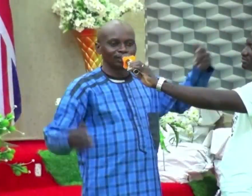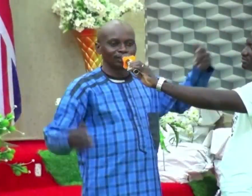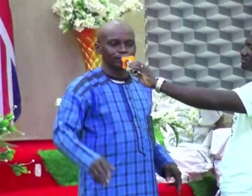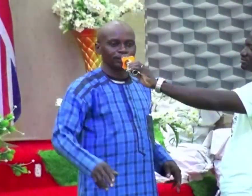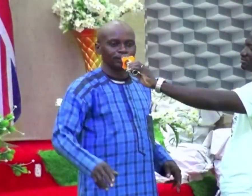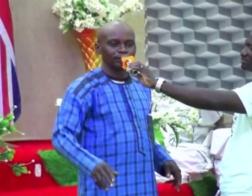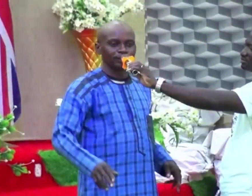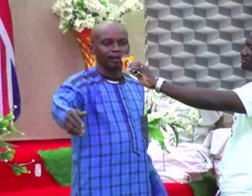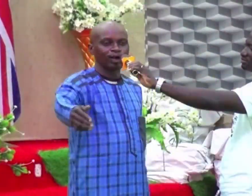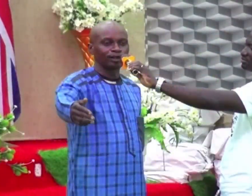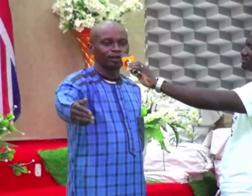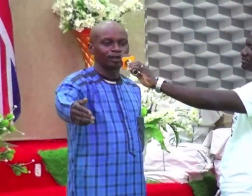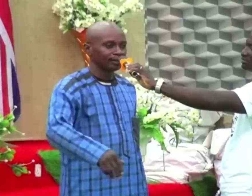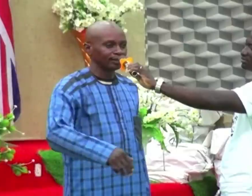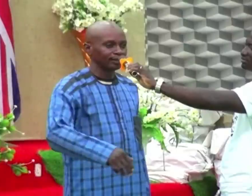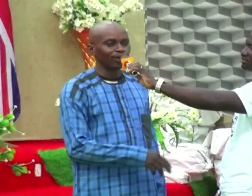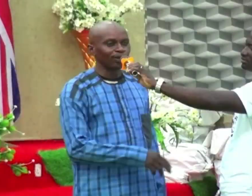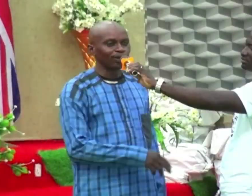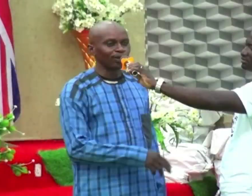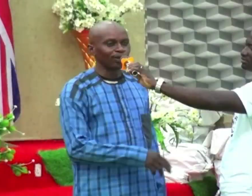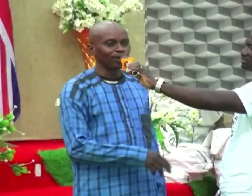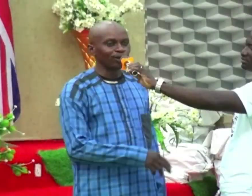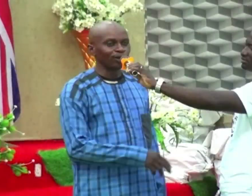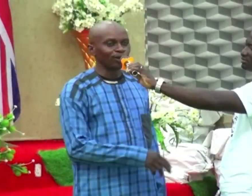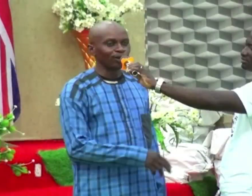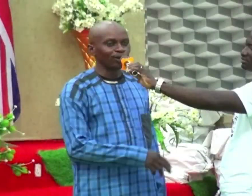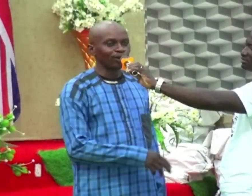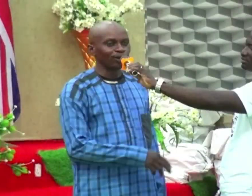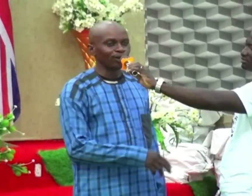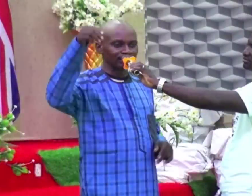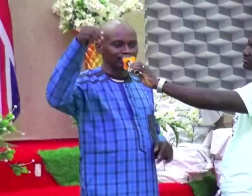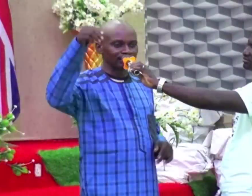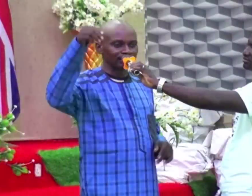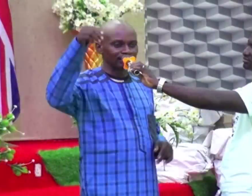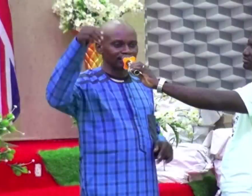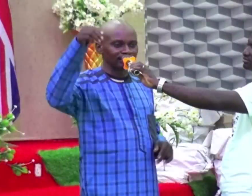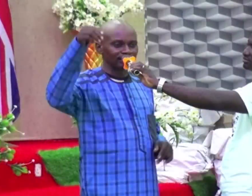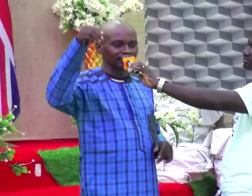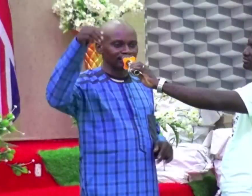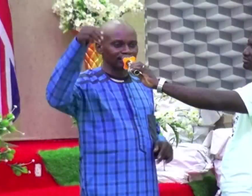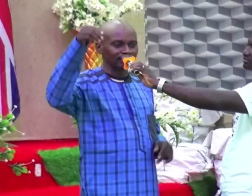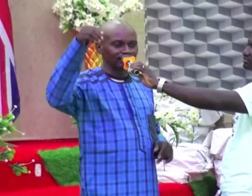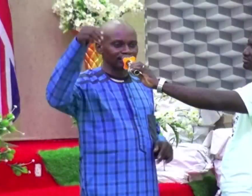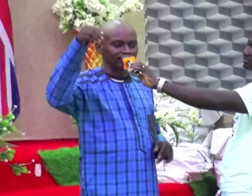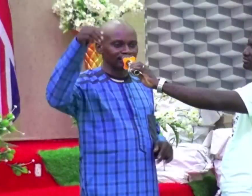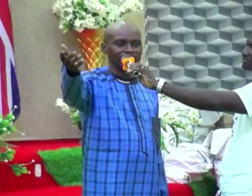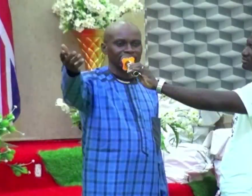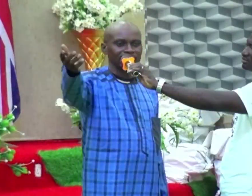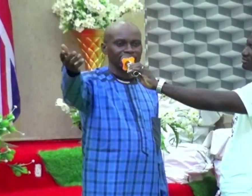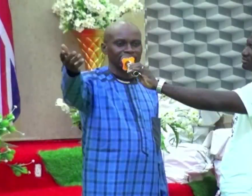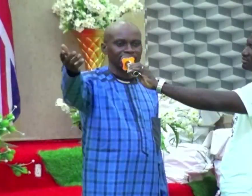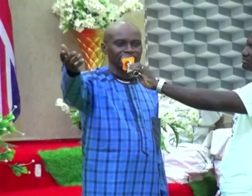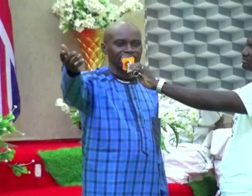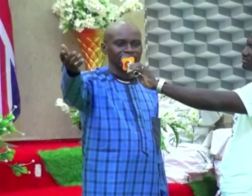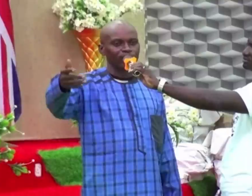wa so court yen o nkoja lo lori lo pe eni ti be court yen gogo ni kini kati kati ke ko ni